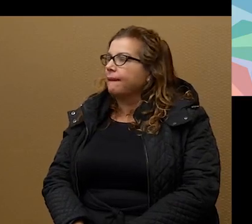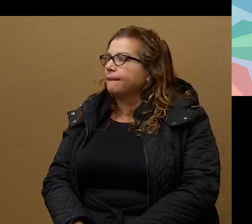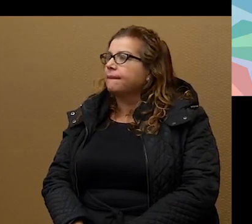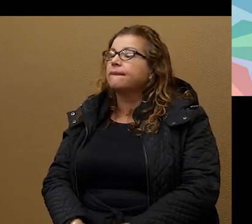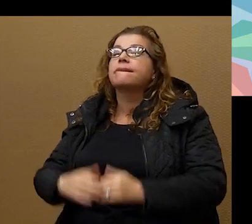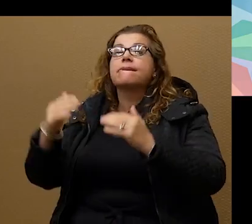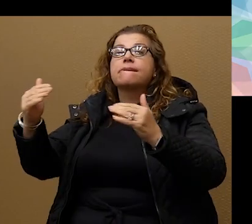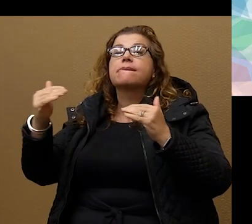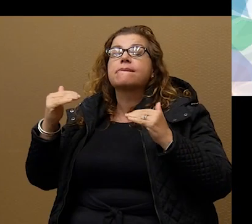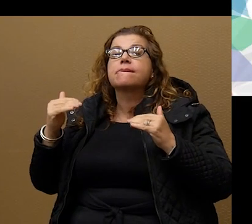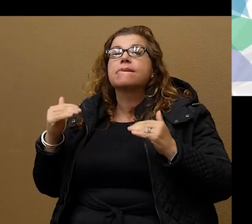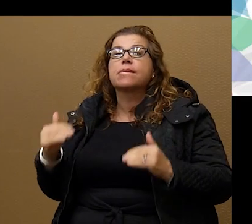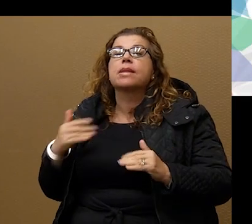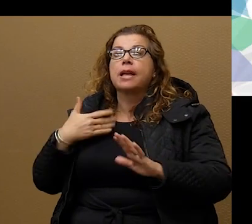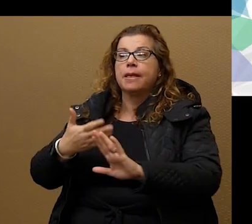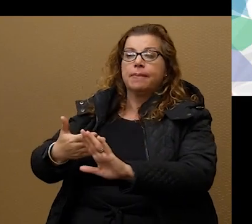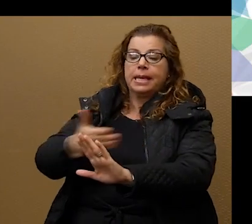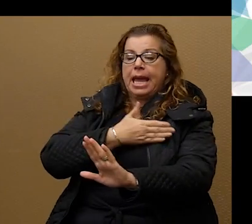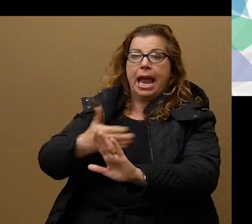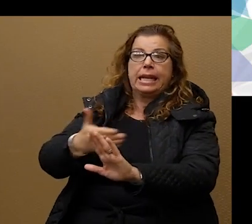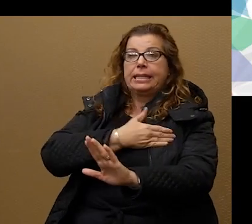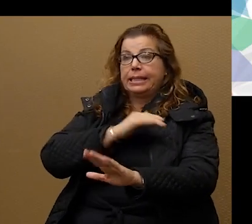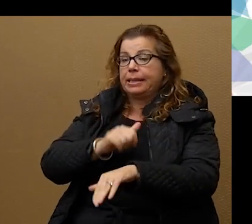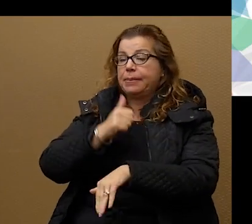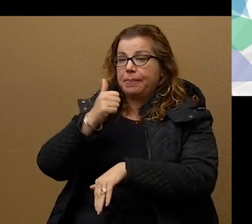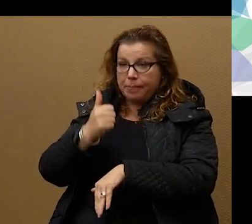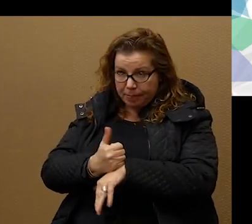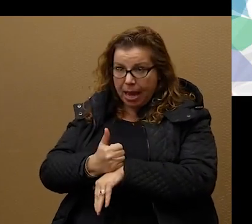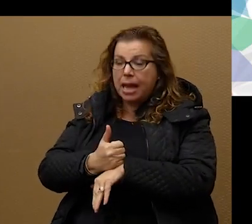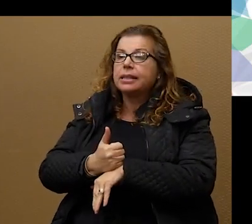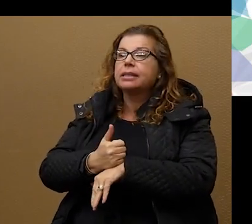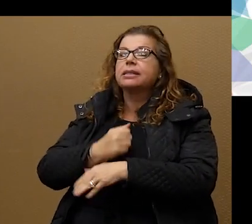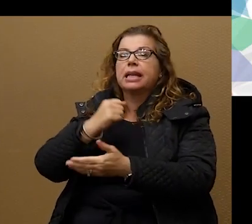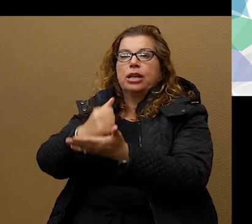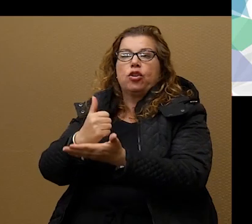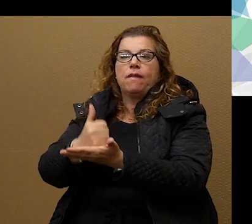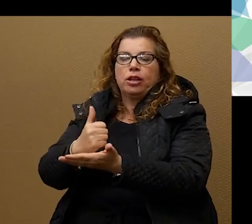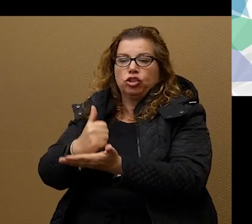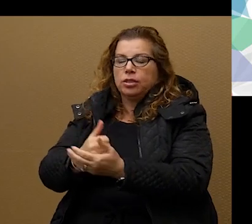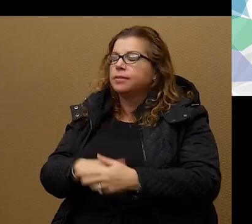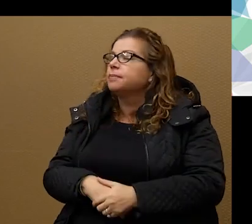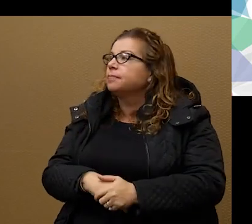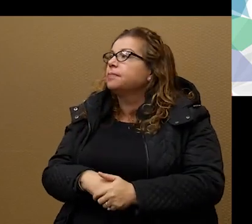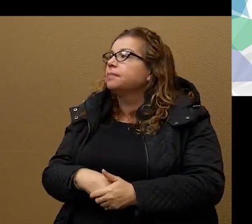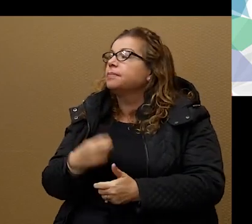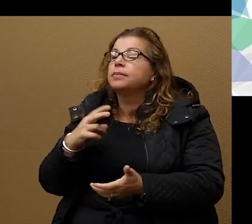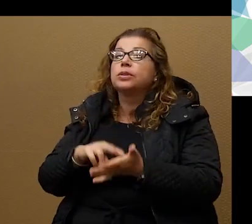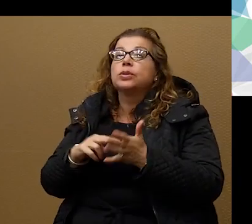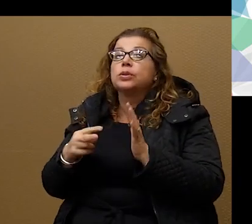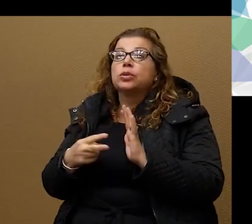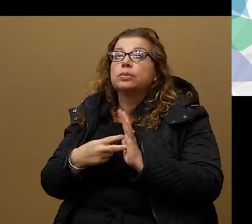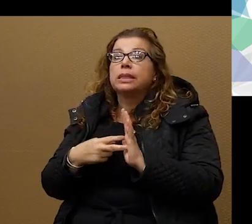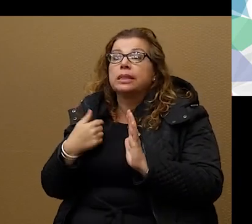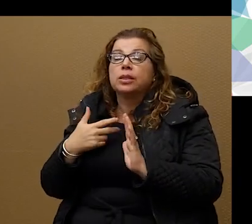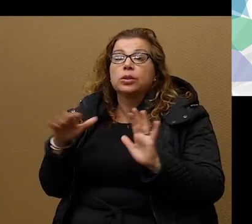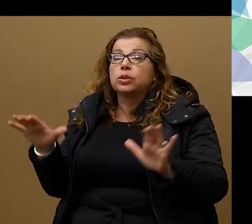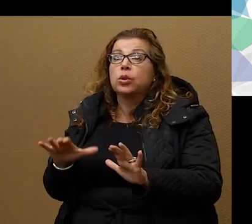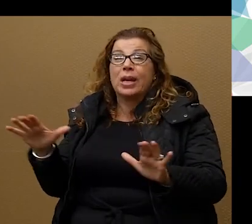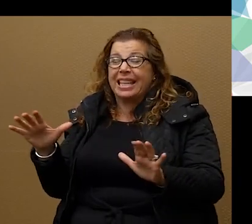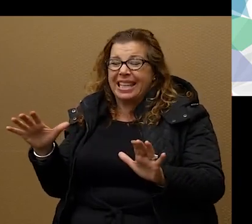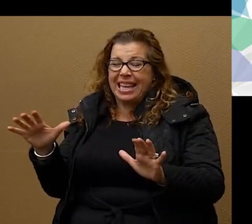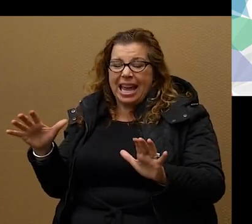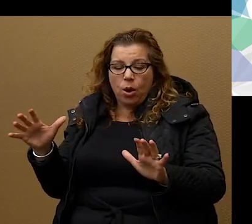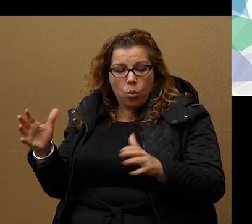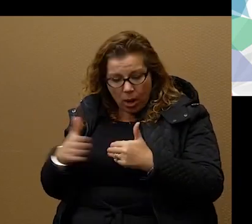So the next one is antecedent-based interventions. And basically this is doing anything that we can to stop